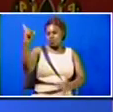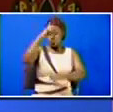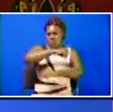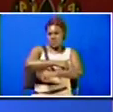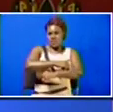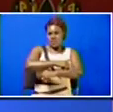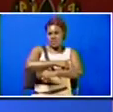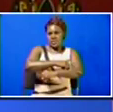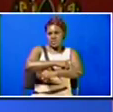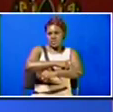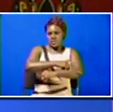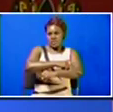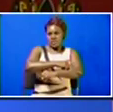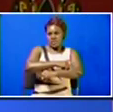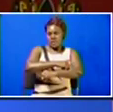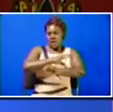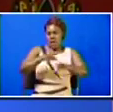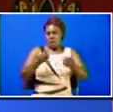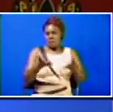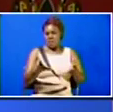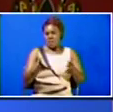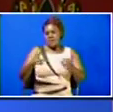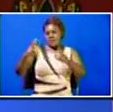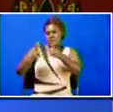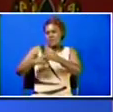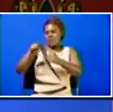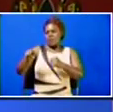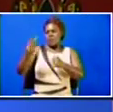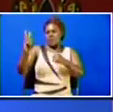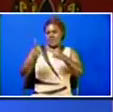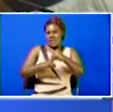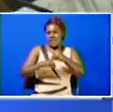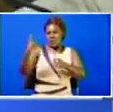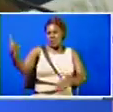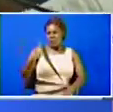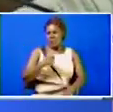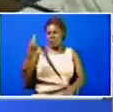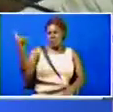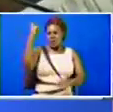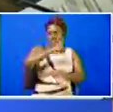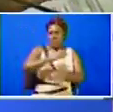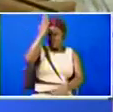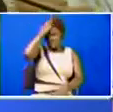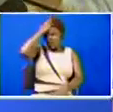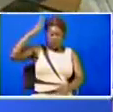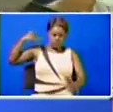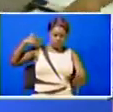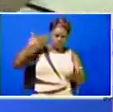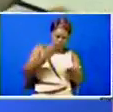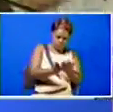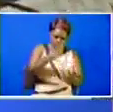That would translate to 7.73 per day, from Monday to Sunday.